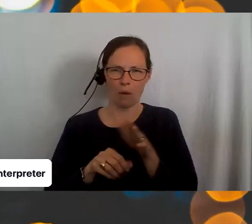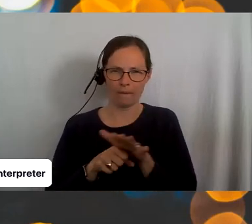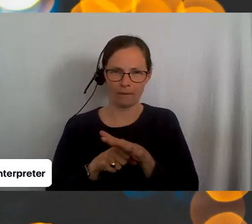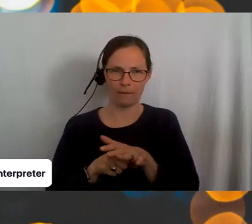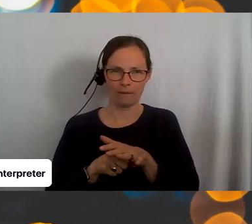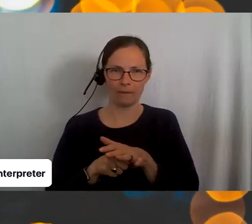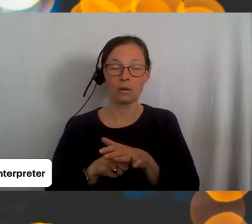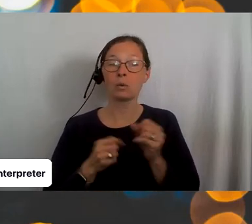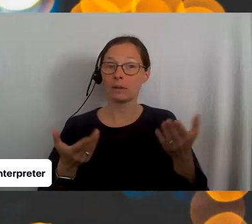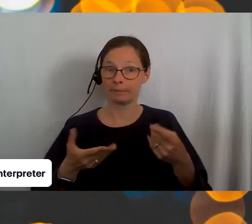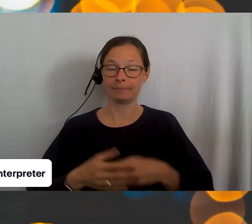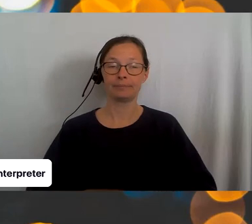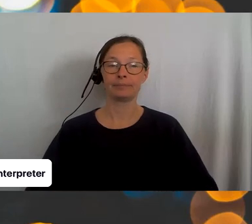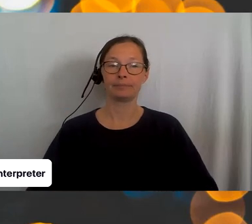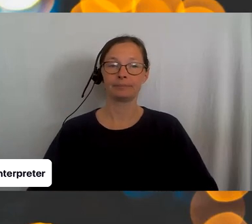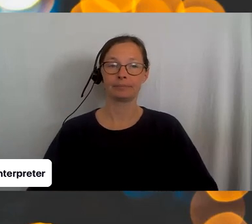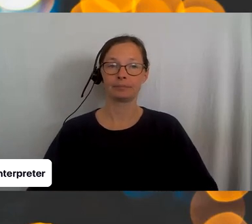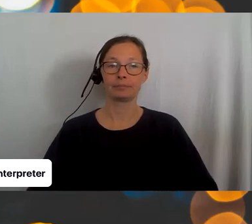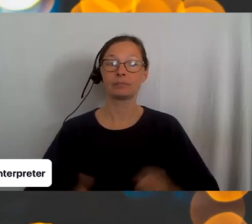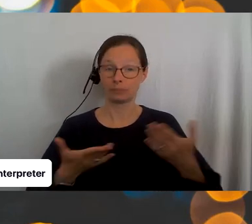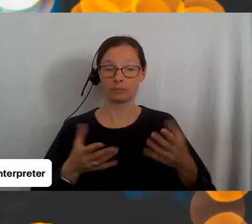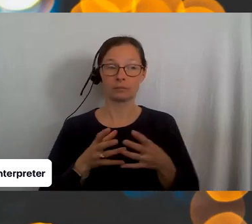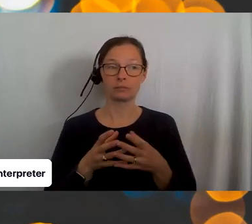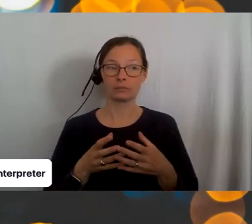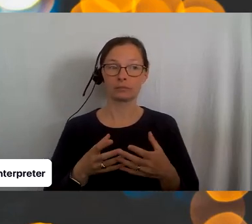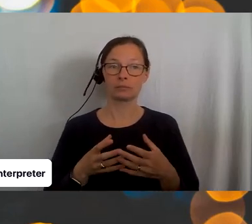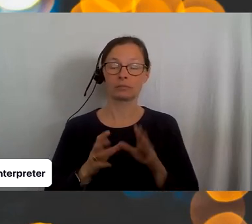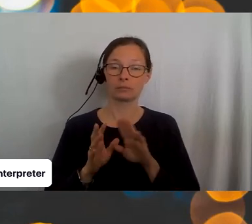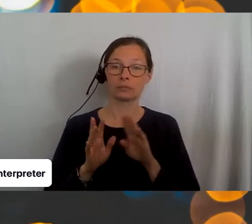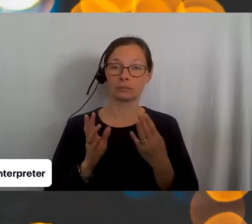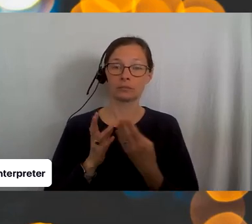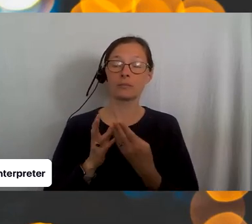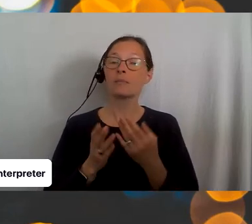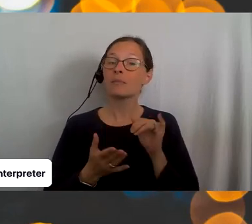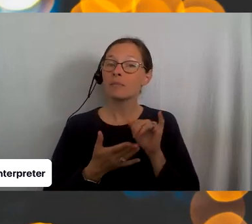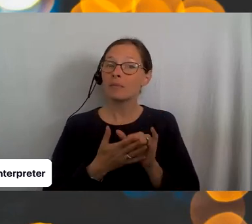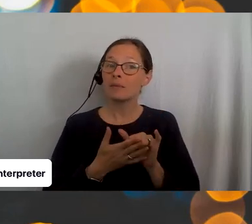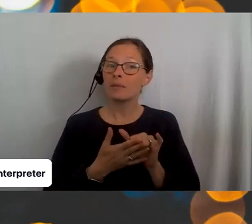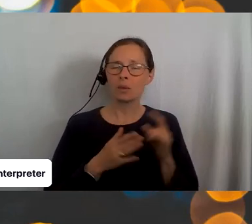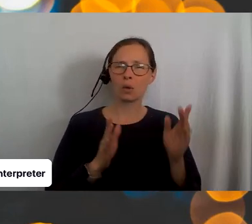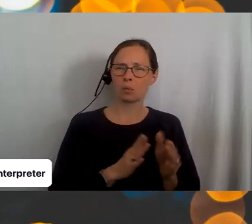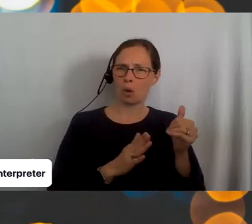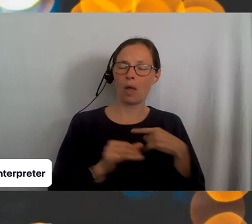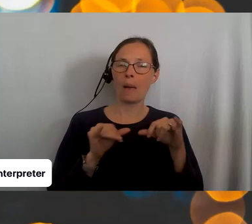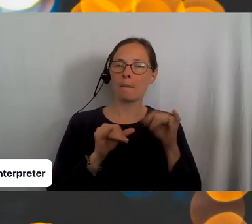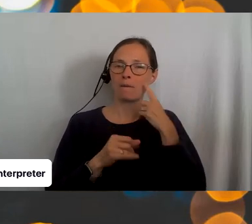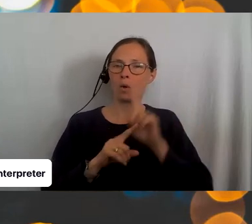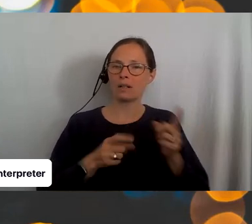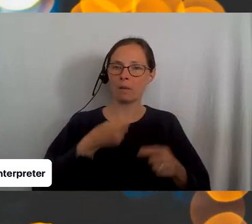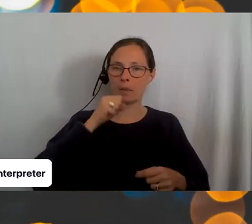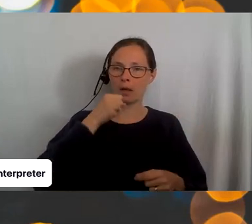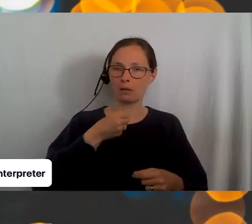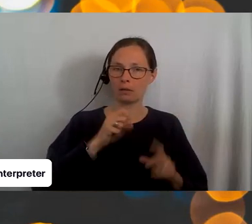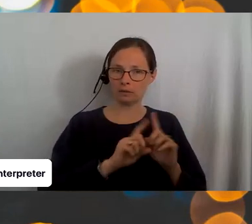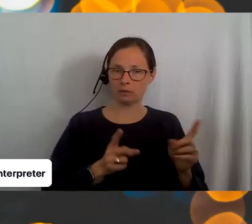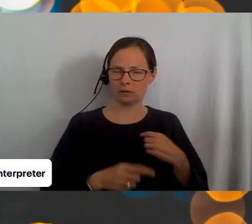put this here, wrap this around. By the way, this cozy is smaller than this one because I measured for a different mug. So